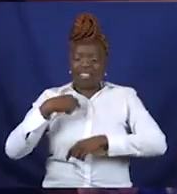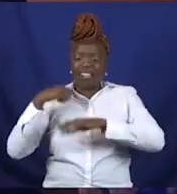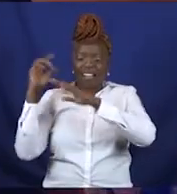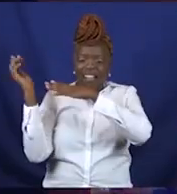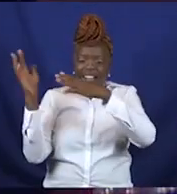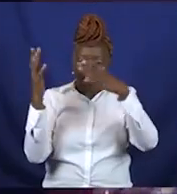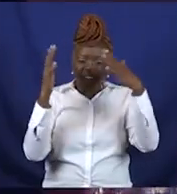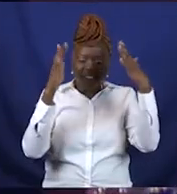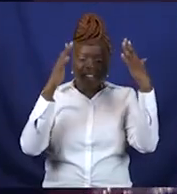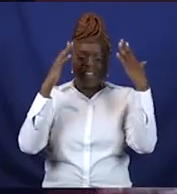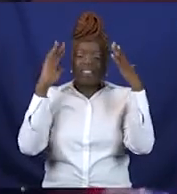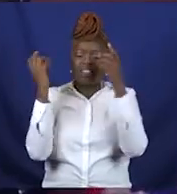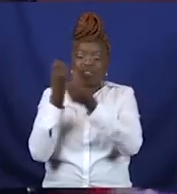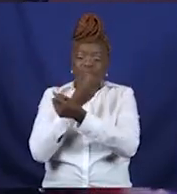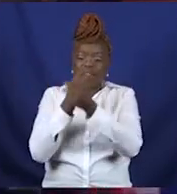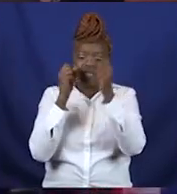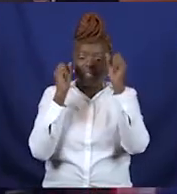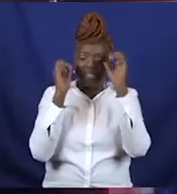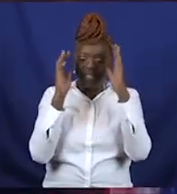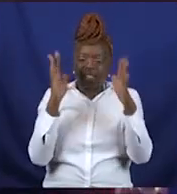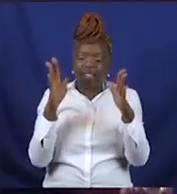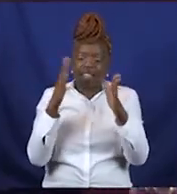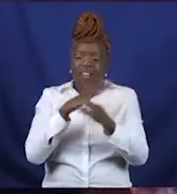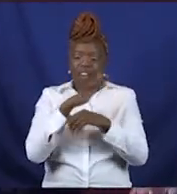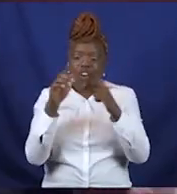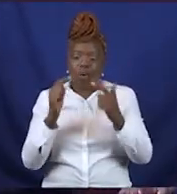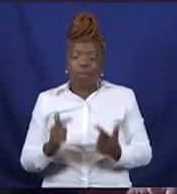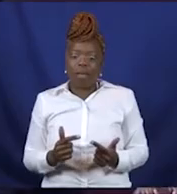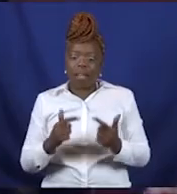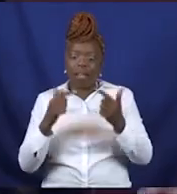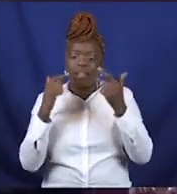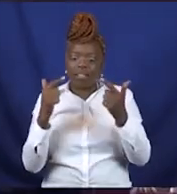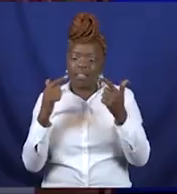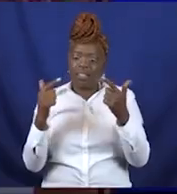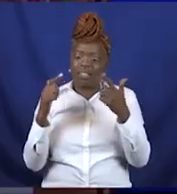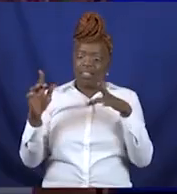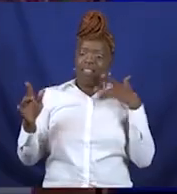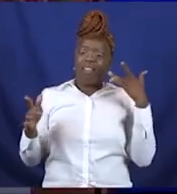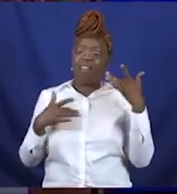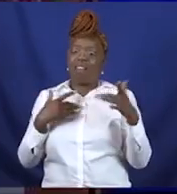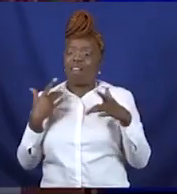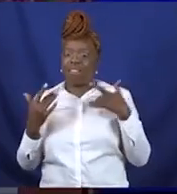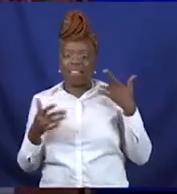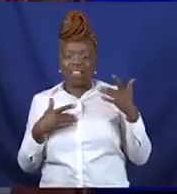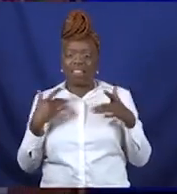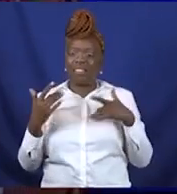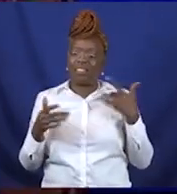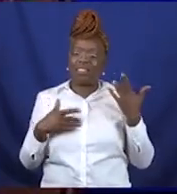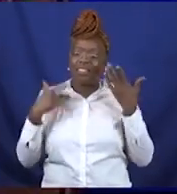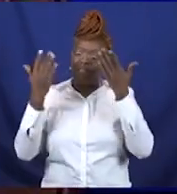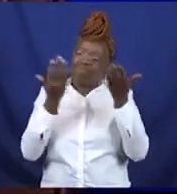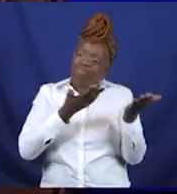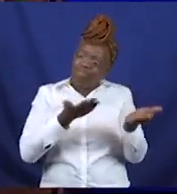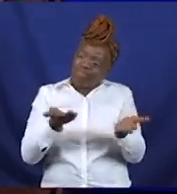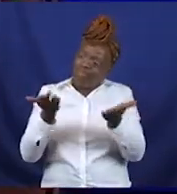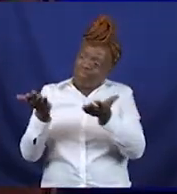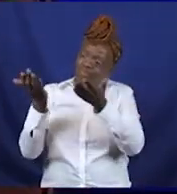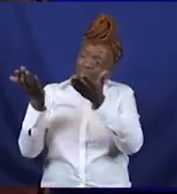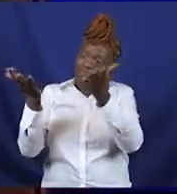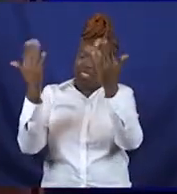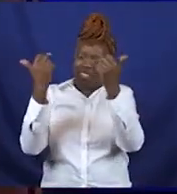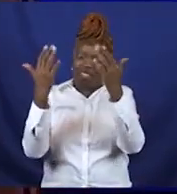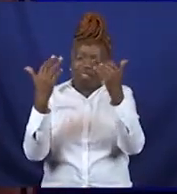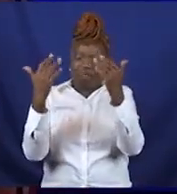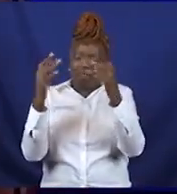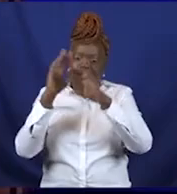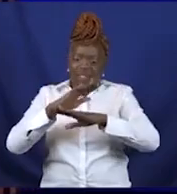I'm praising my Savior all the day long. I feel like lifting him up.